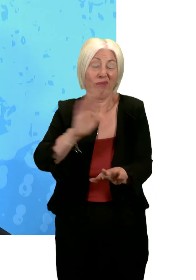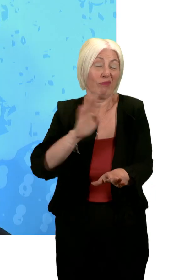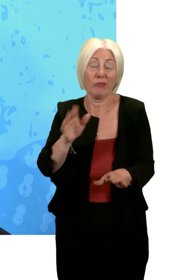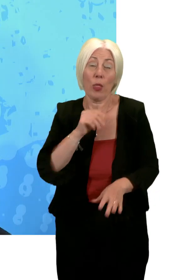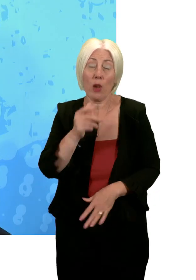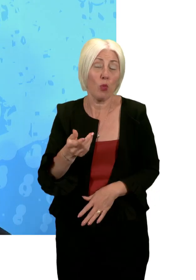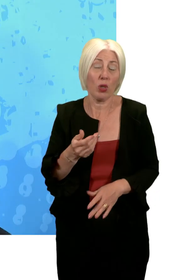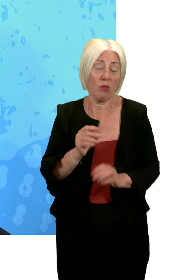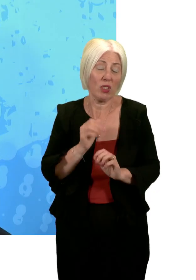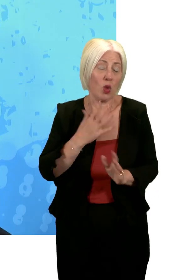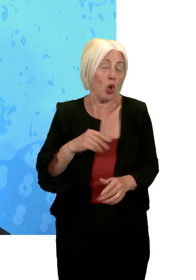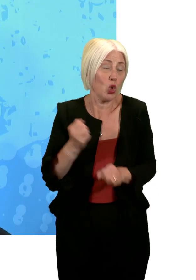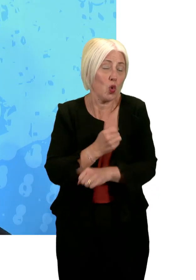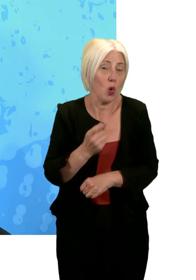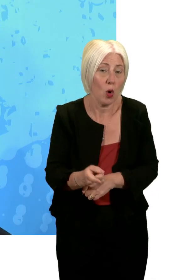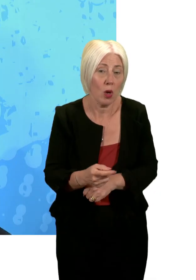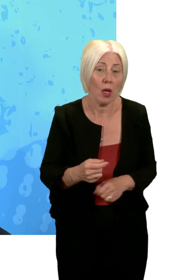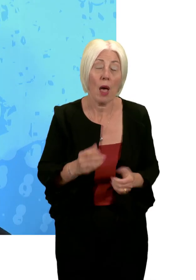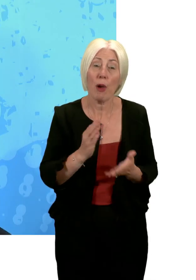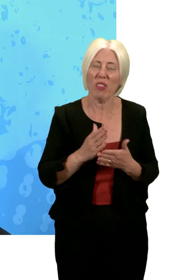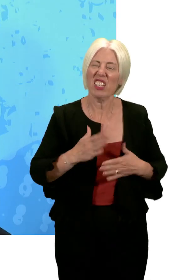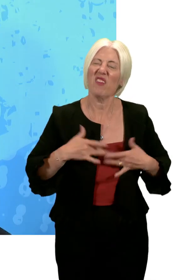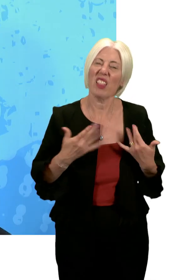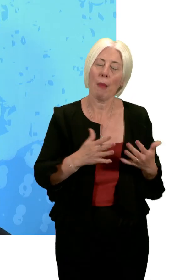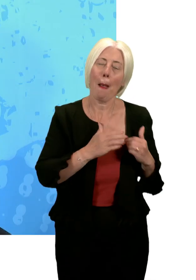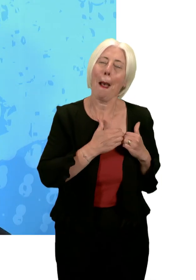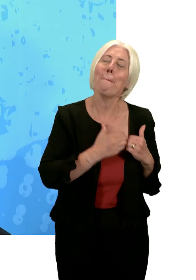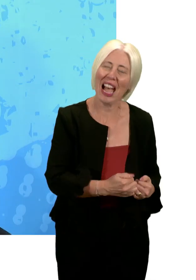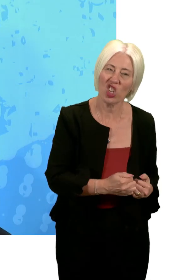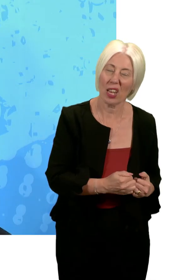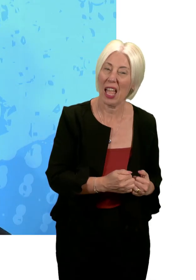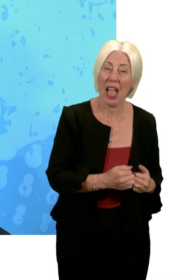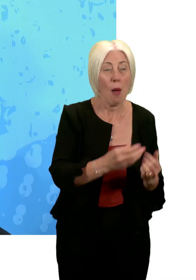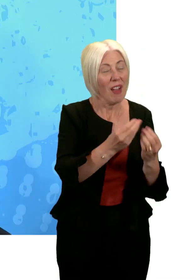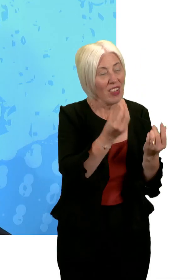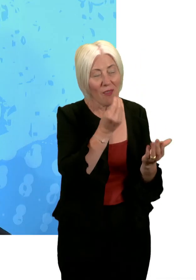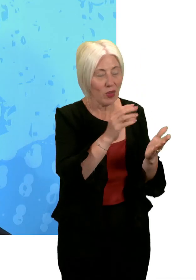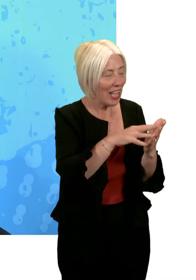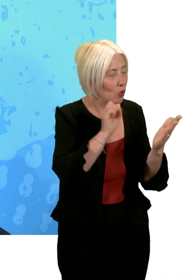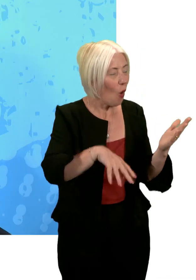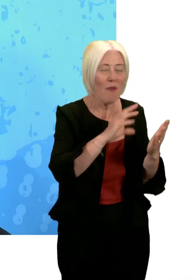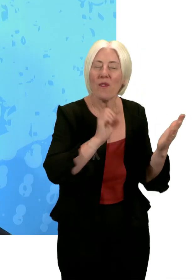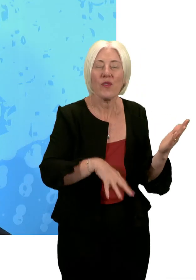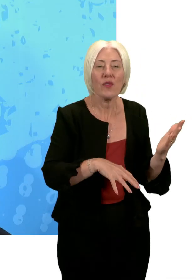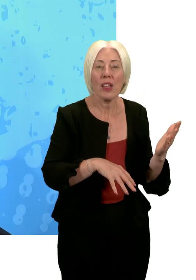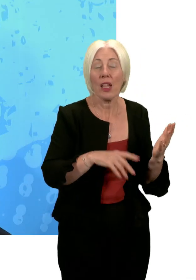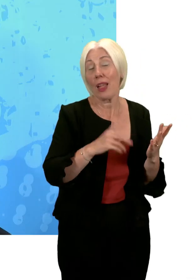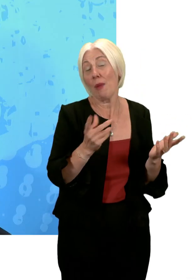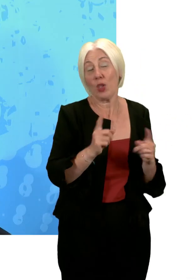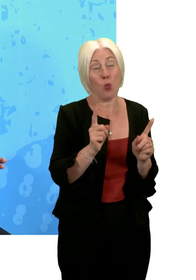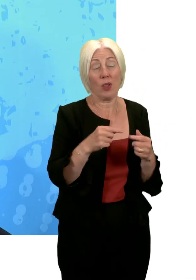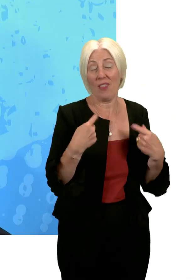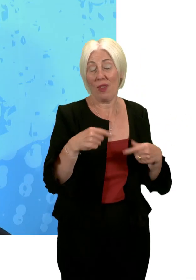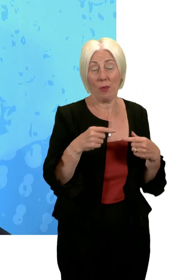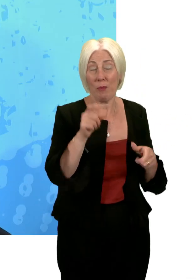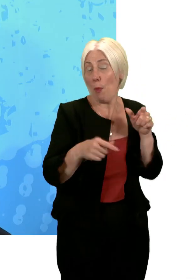It was something that I was passionate about, but eventually it had to come off. So it's all about commerciality, and there's the